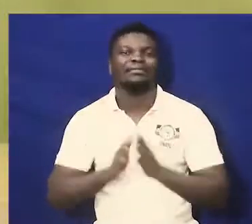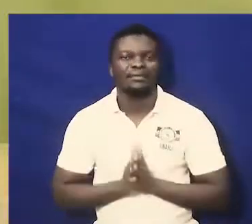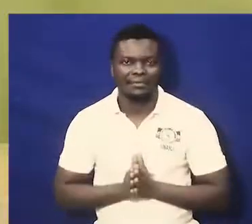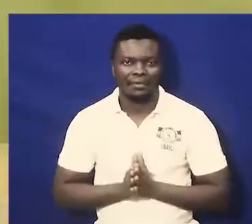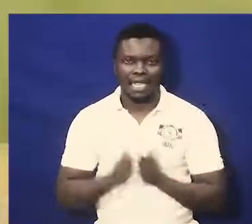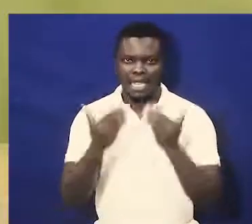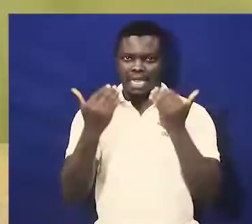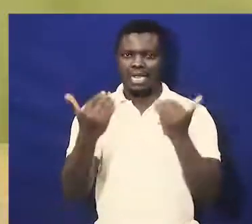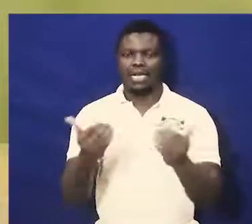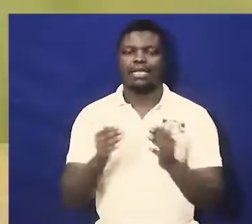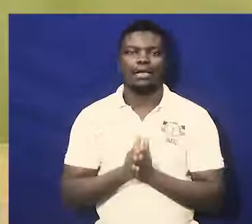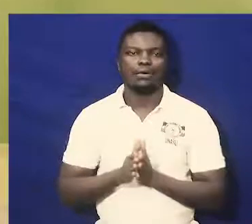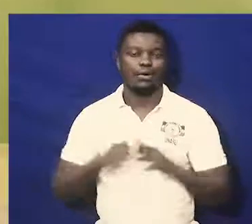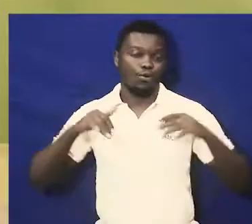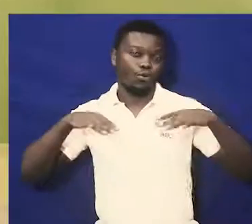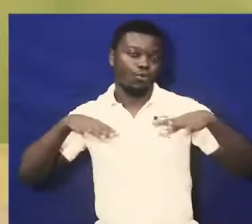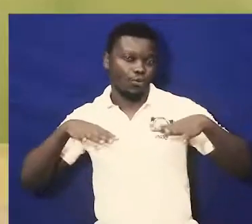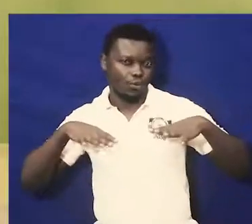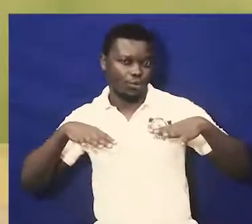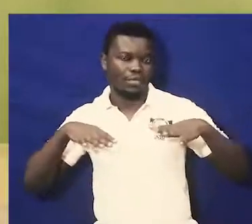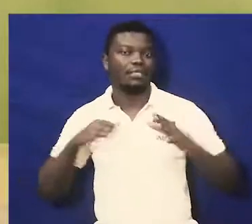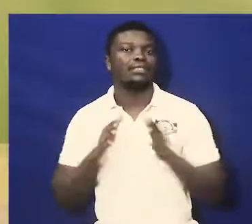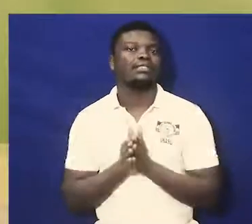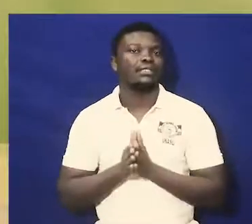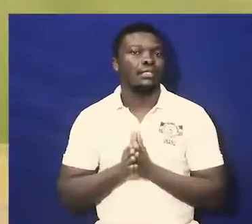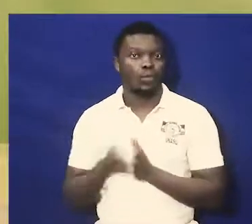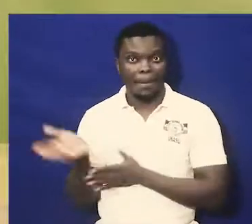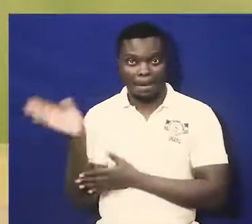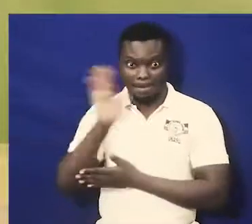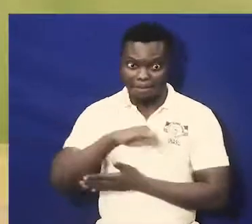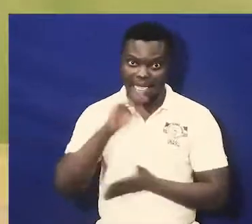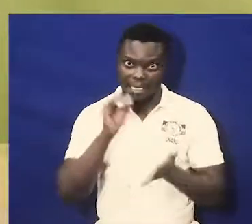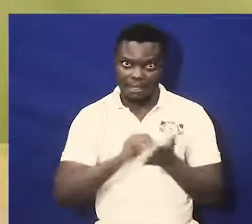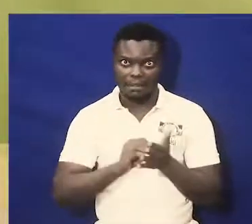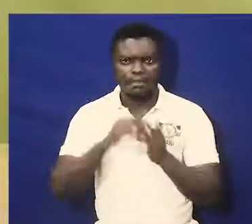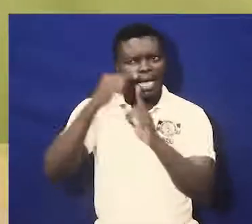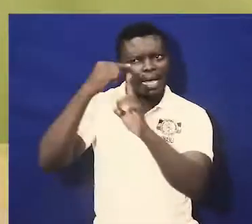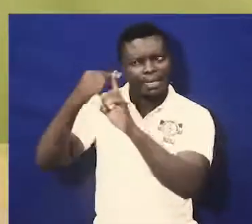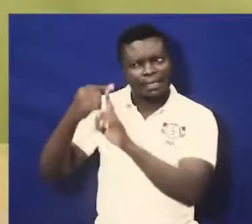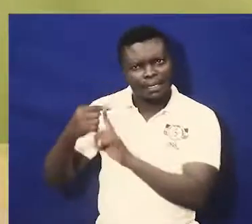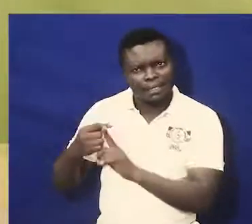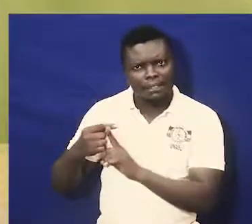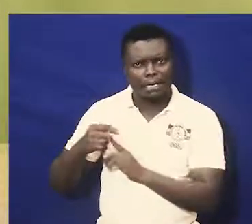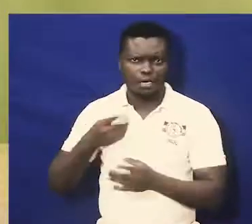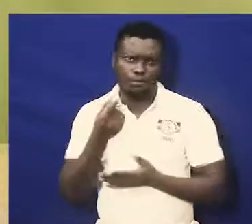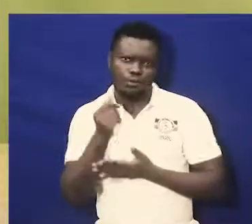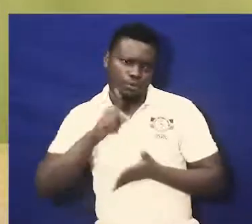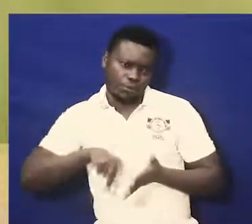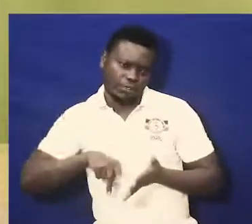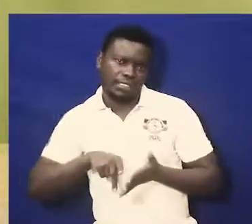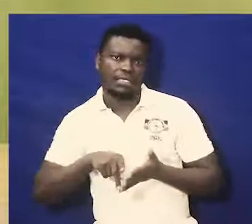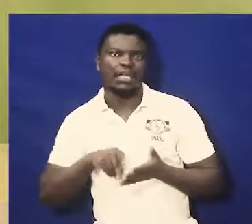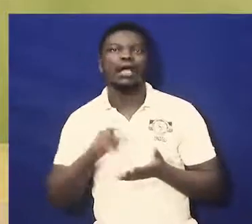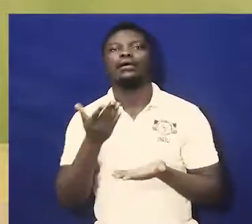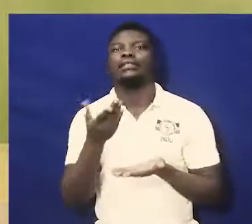So let's take a brief break and then we will be back to calculate profit and